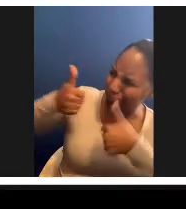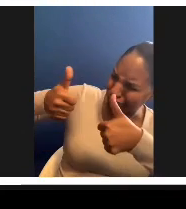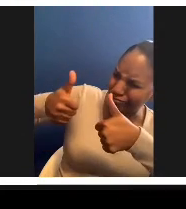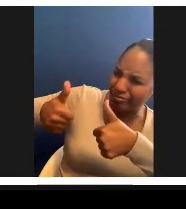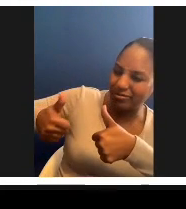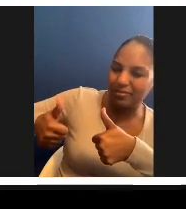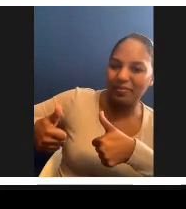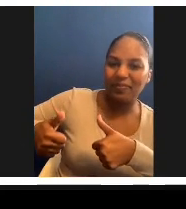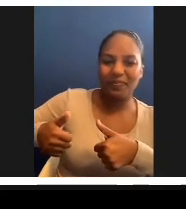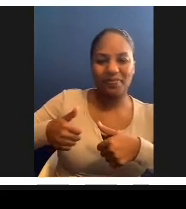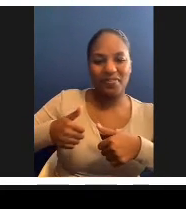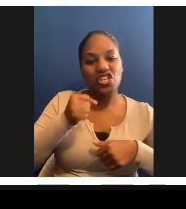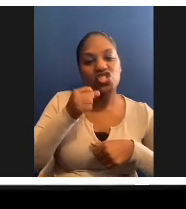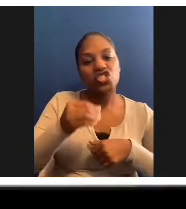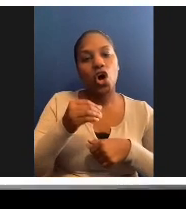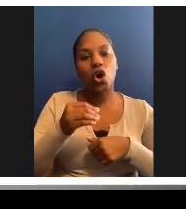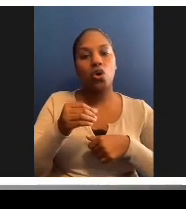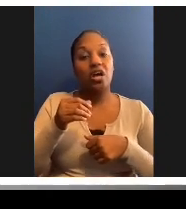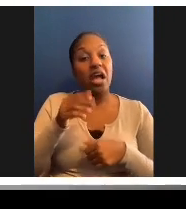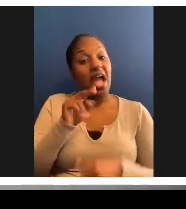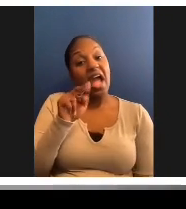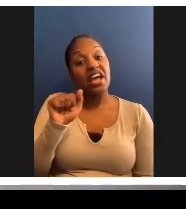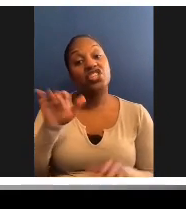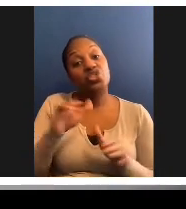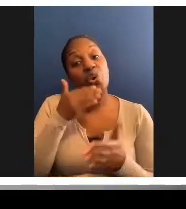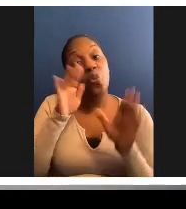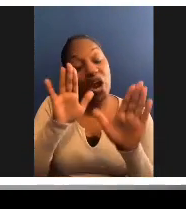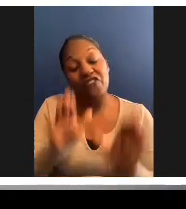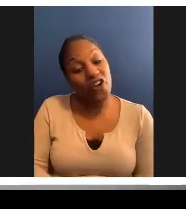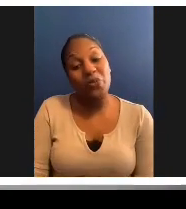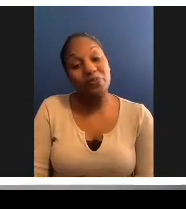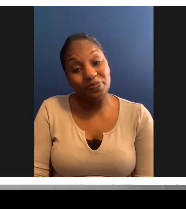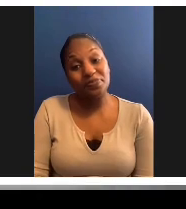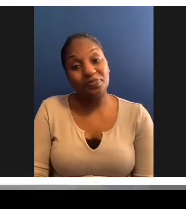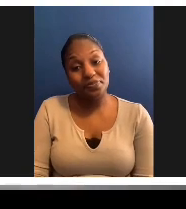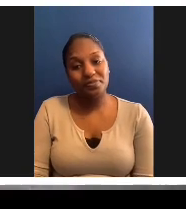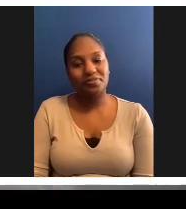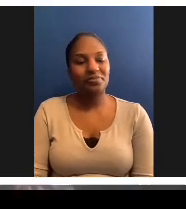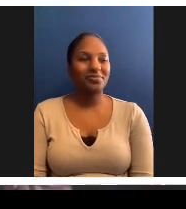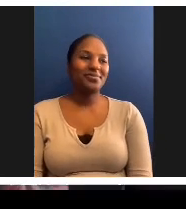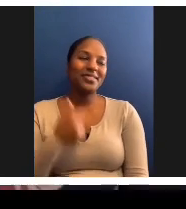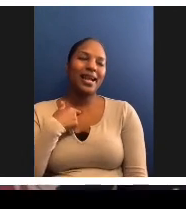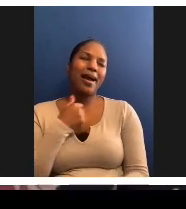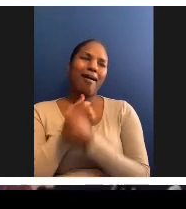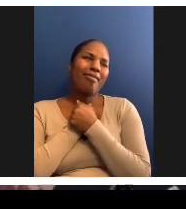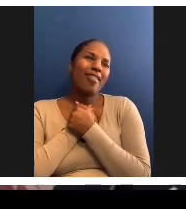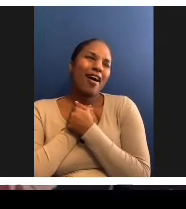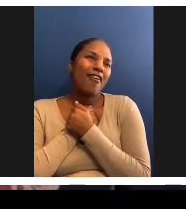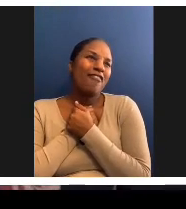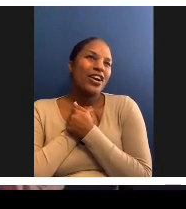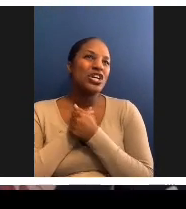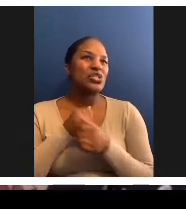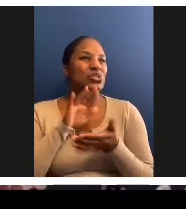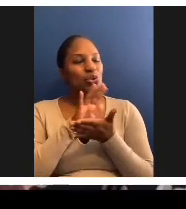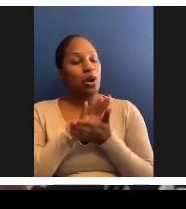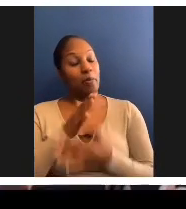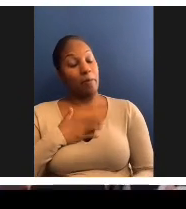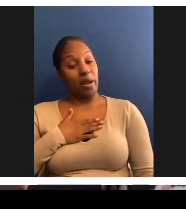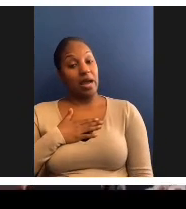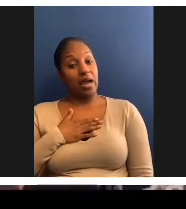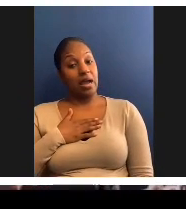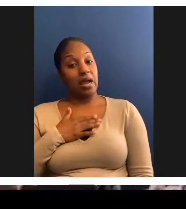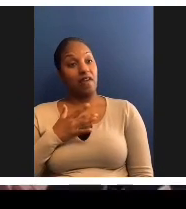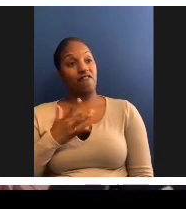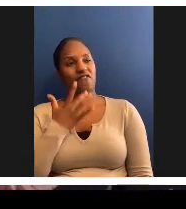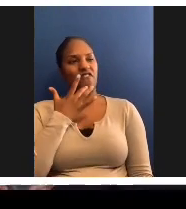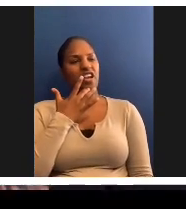So she's doing wonderful. I love school. My favorite subject is civics because I